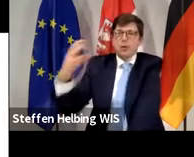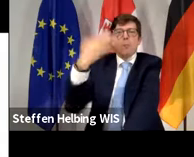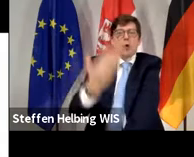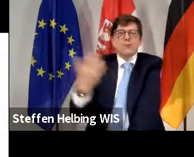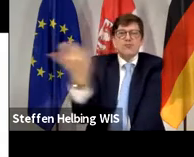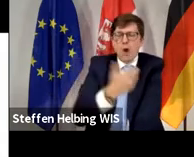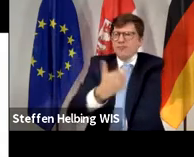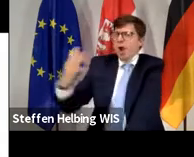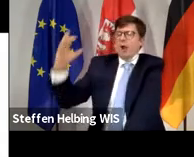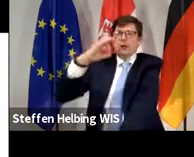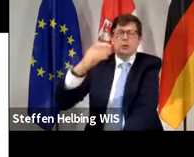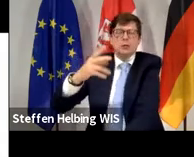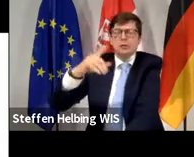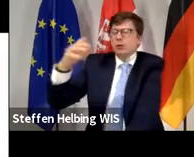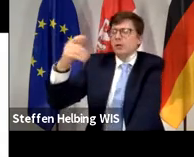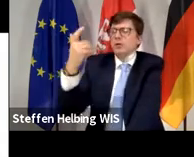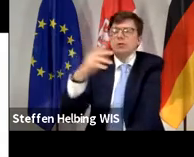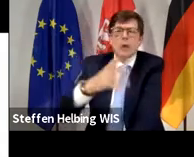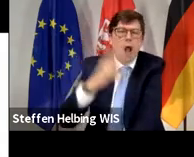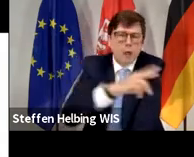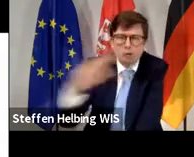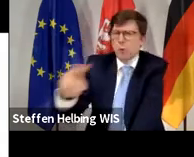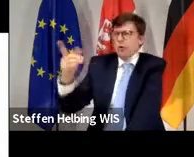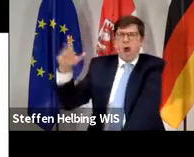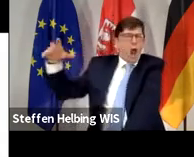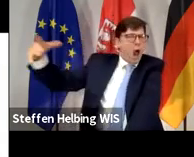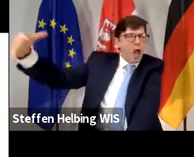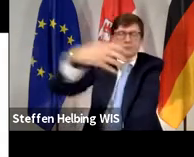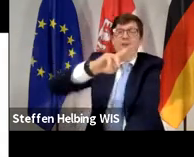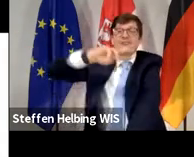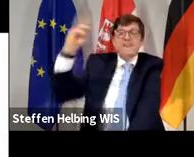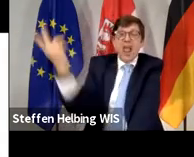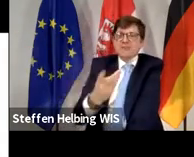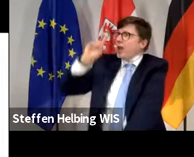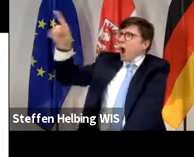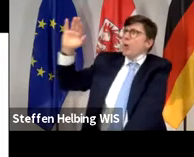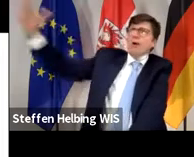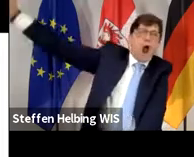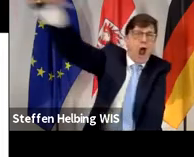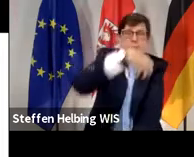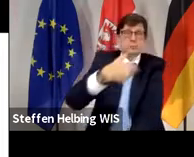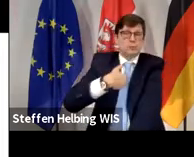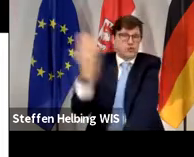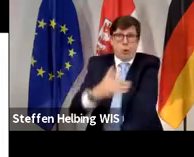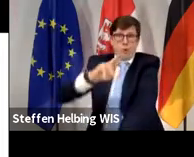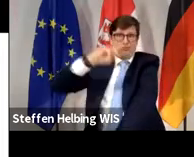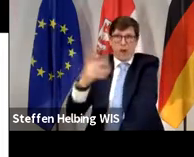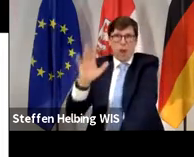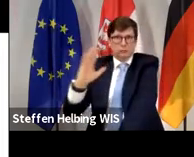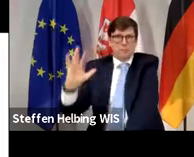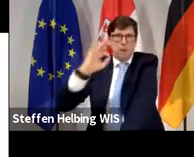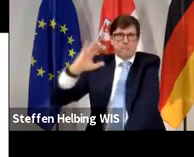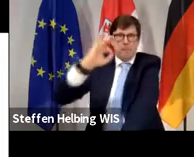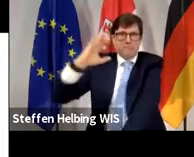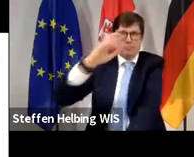And I want to let you know, we have a big networking. We are working together for telemedicine to improve